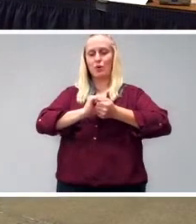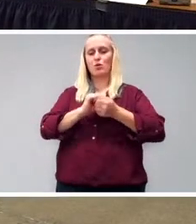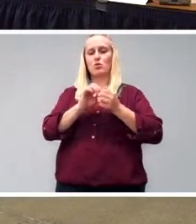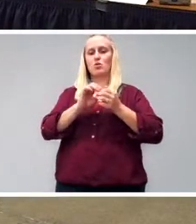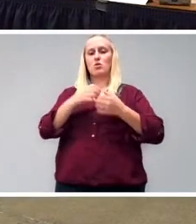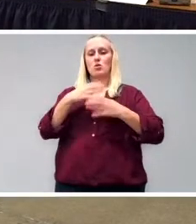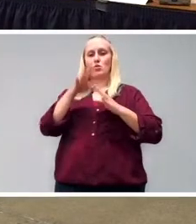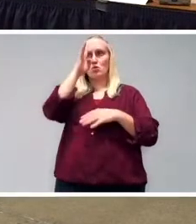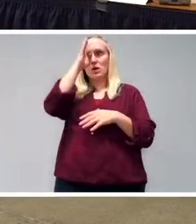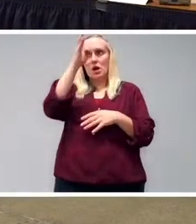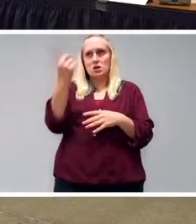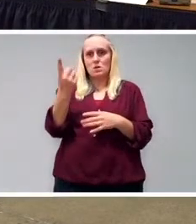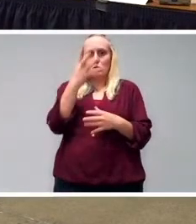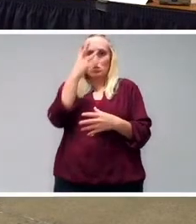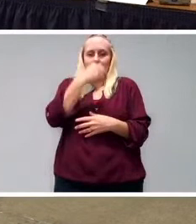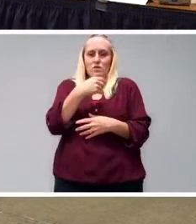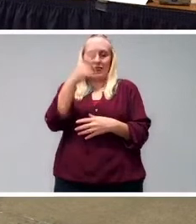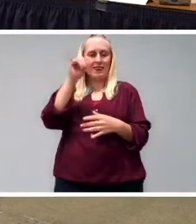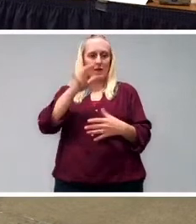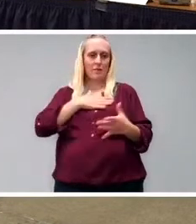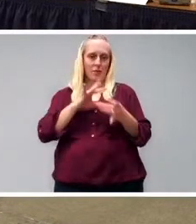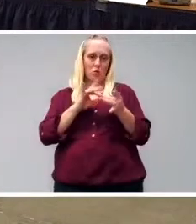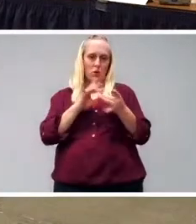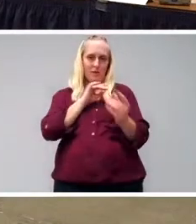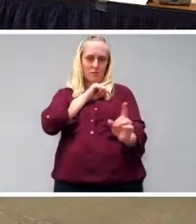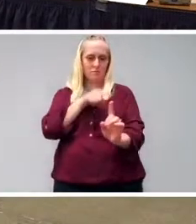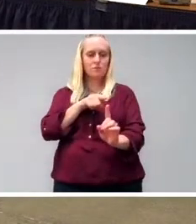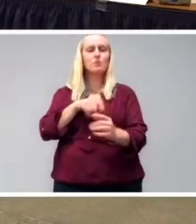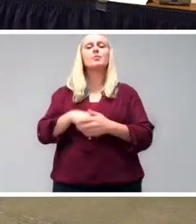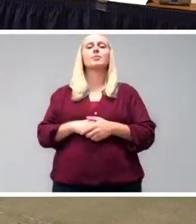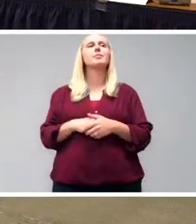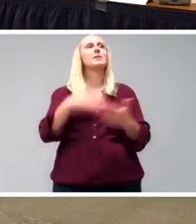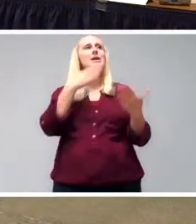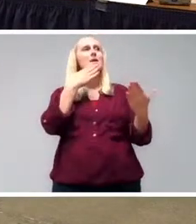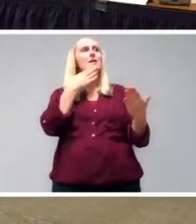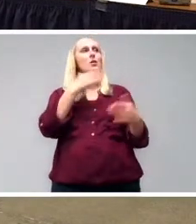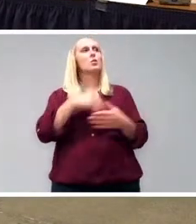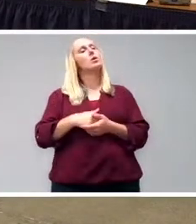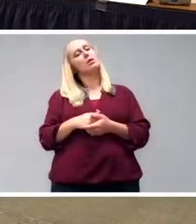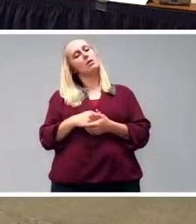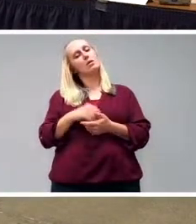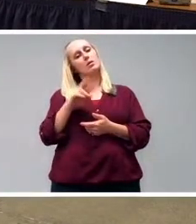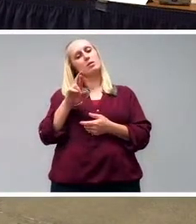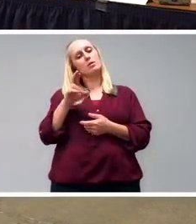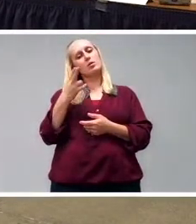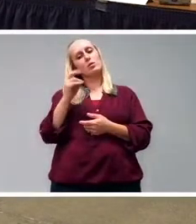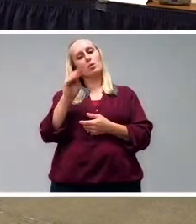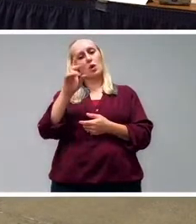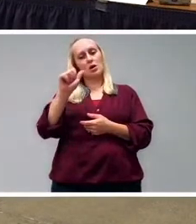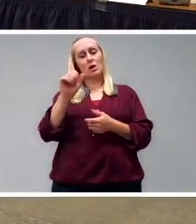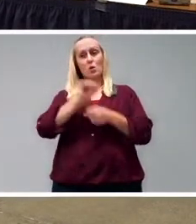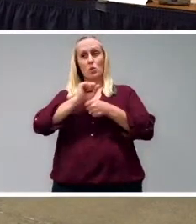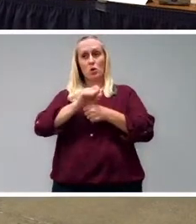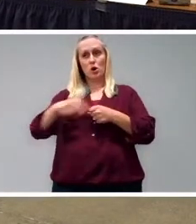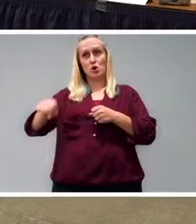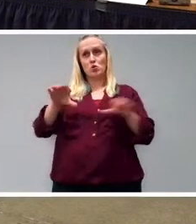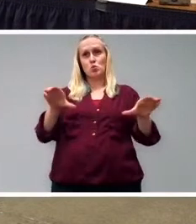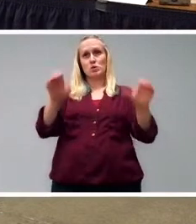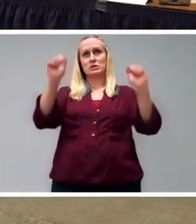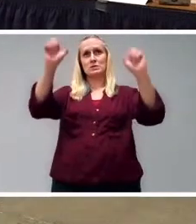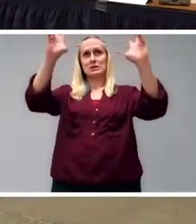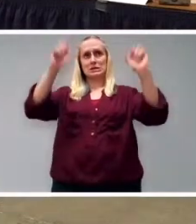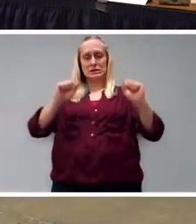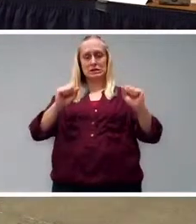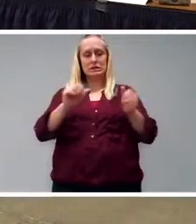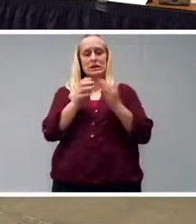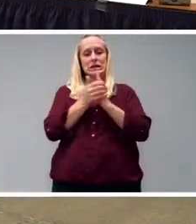what impressed me. Thank you very much. Thank you, Rhonda. The work that you're doing is amazing. The skills that